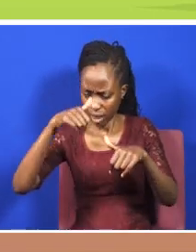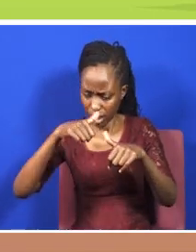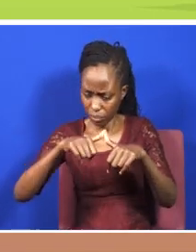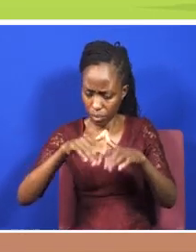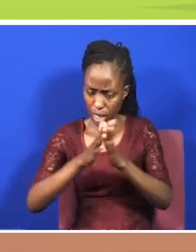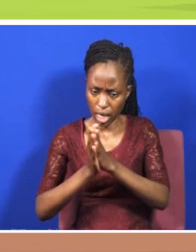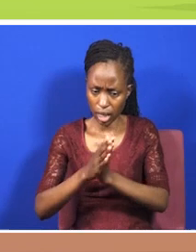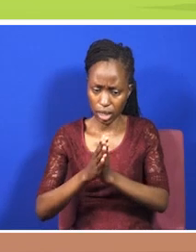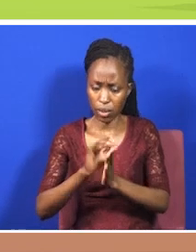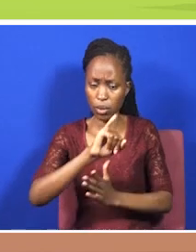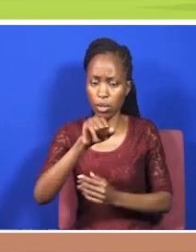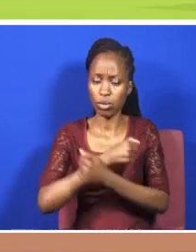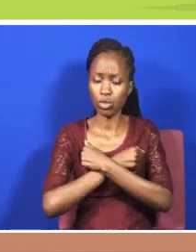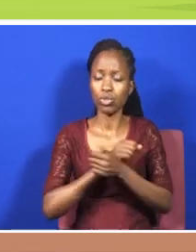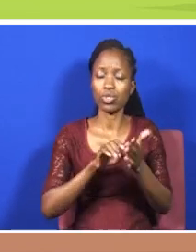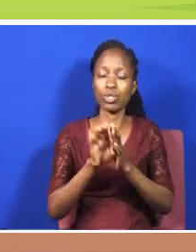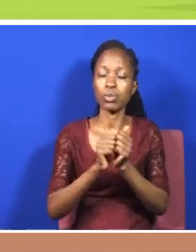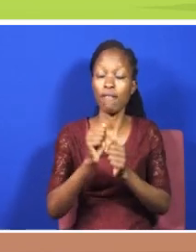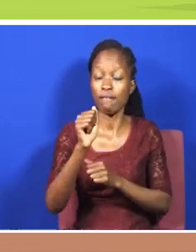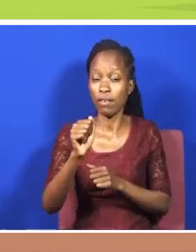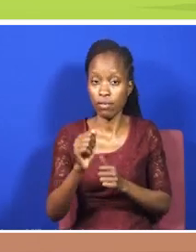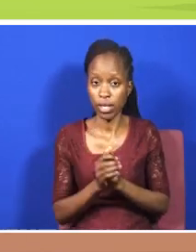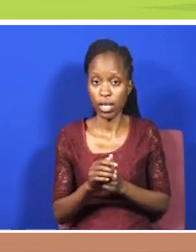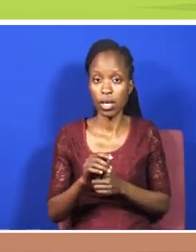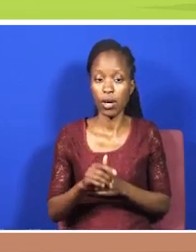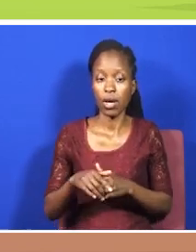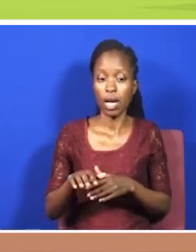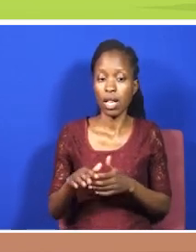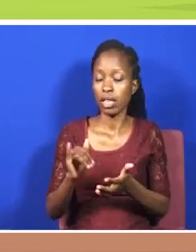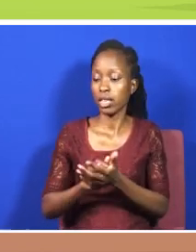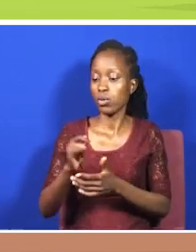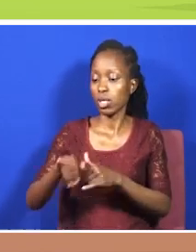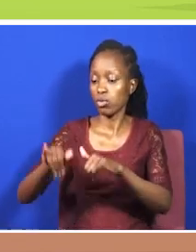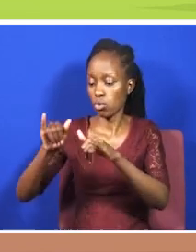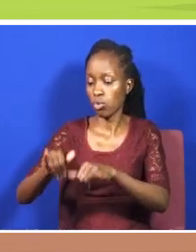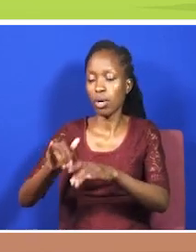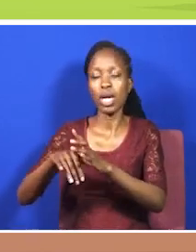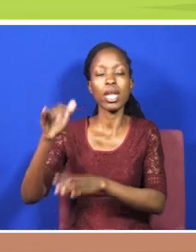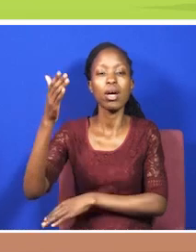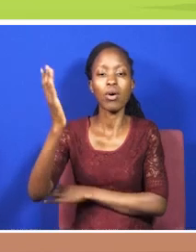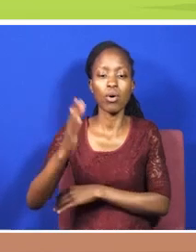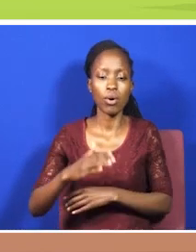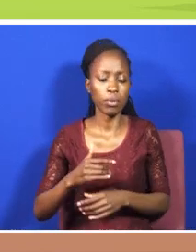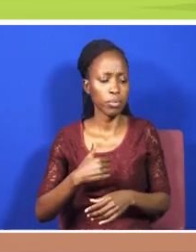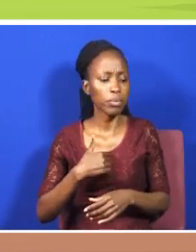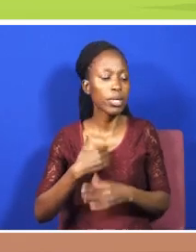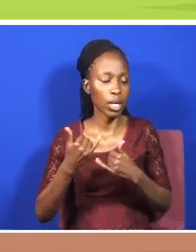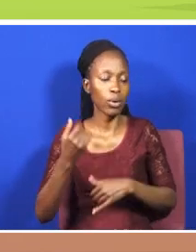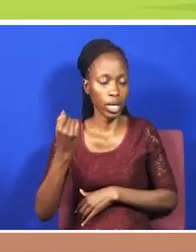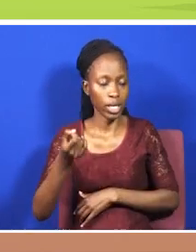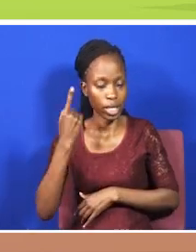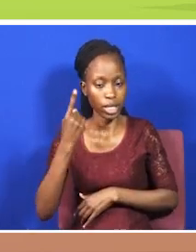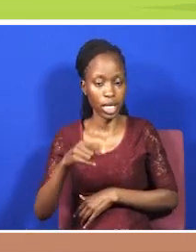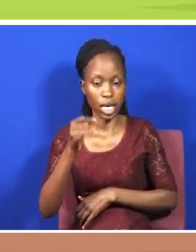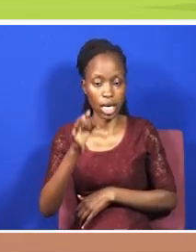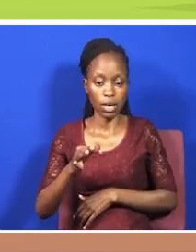What now? I just remembered the story in John 15, what we should remain